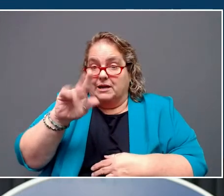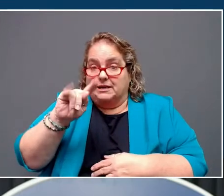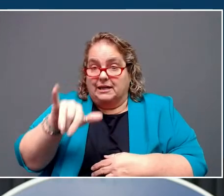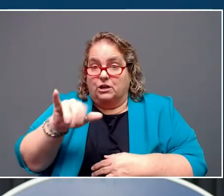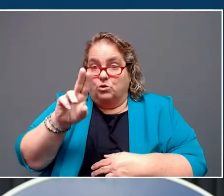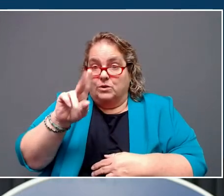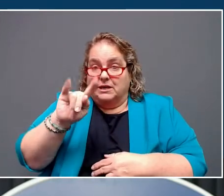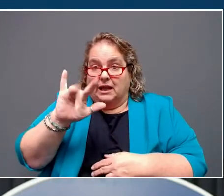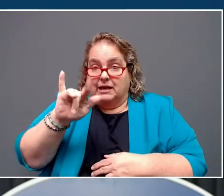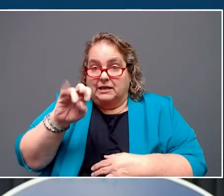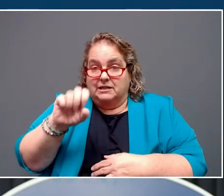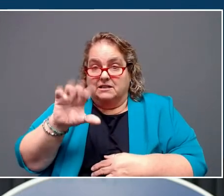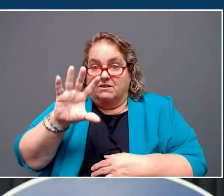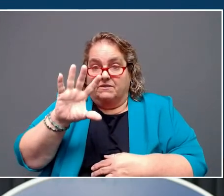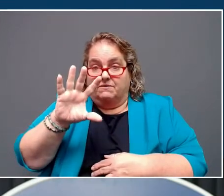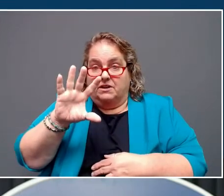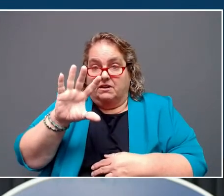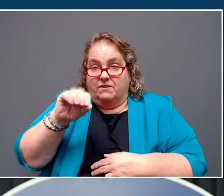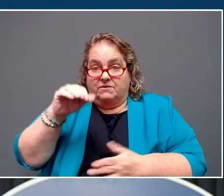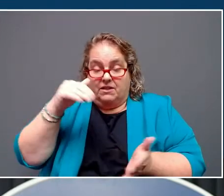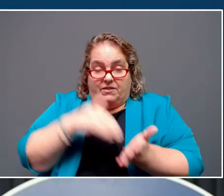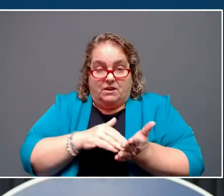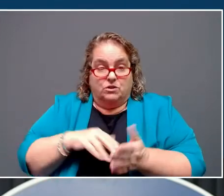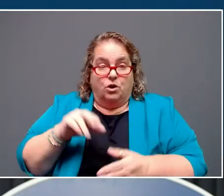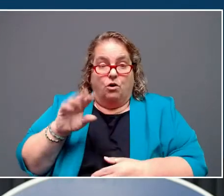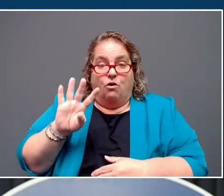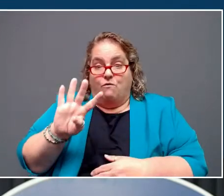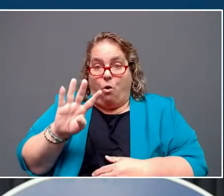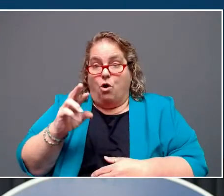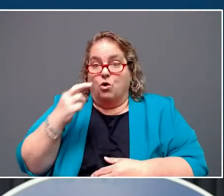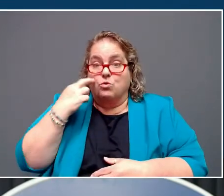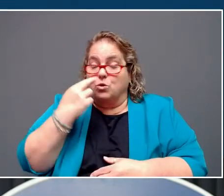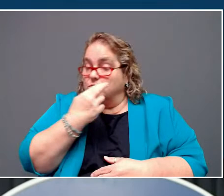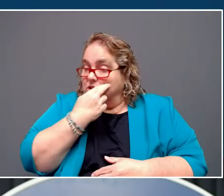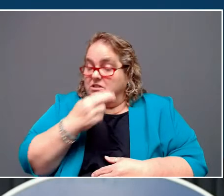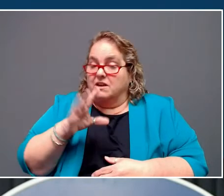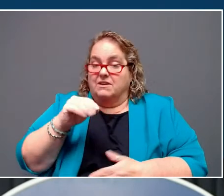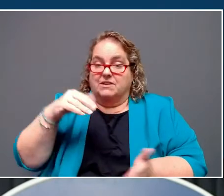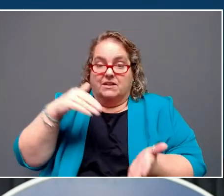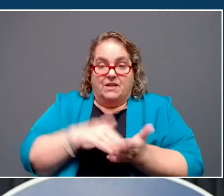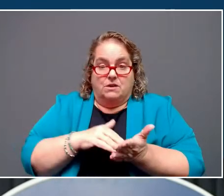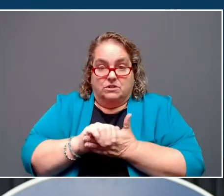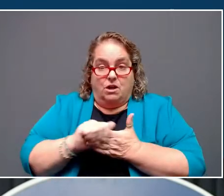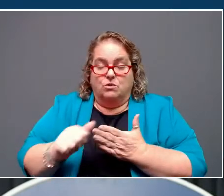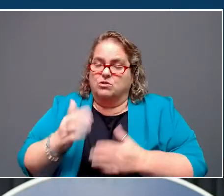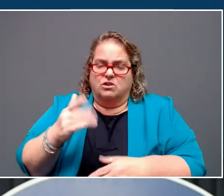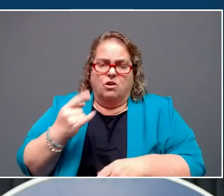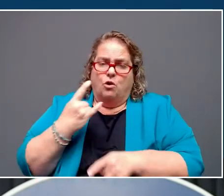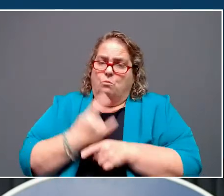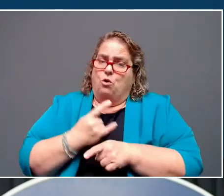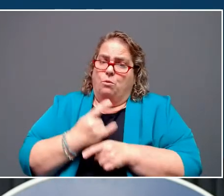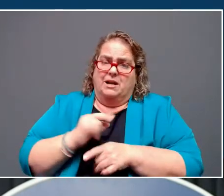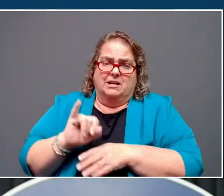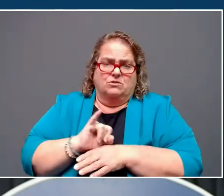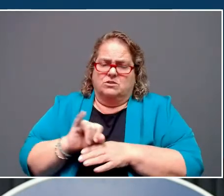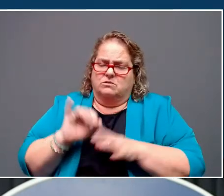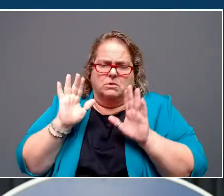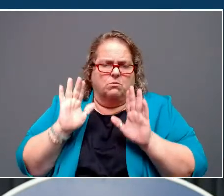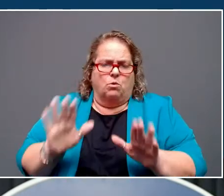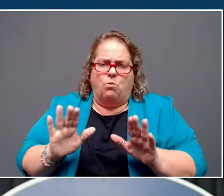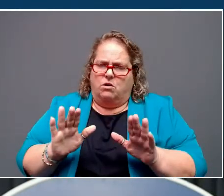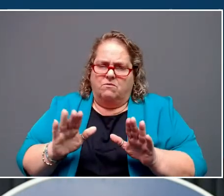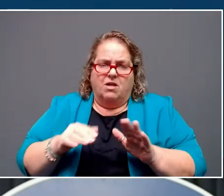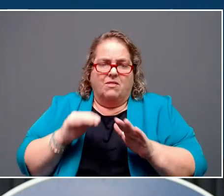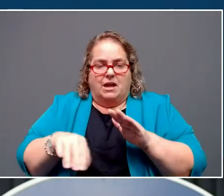For Roses, $50,000. And the bourbon industry has been wonderful. This is above and